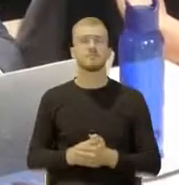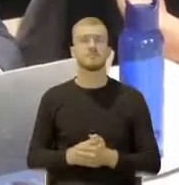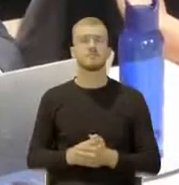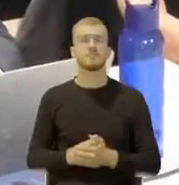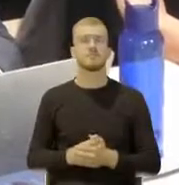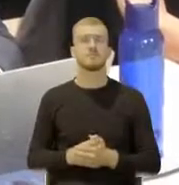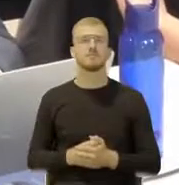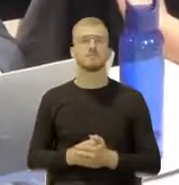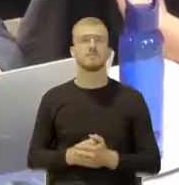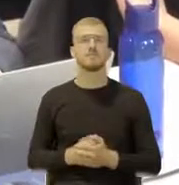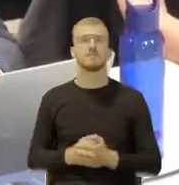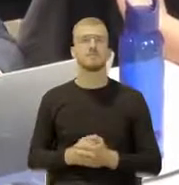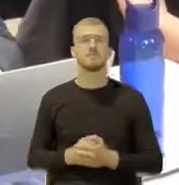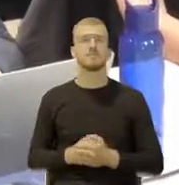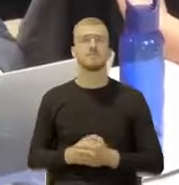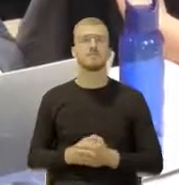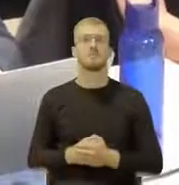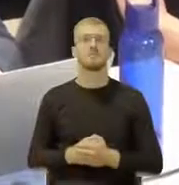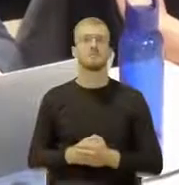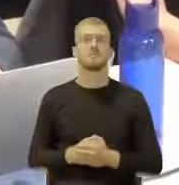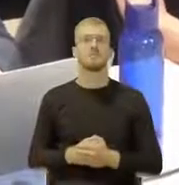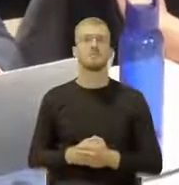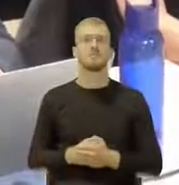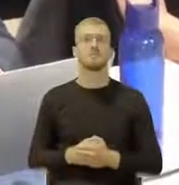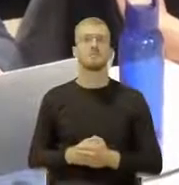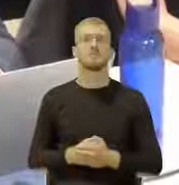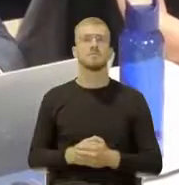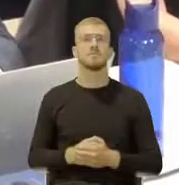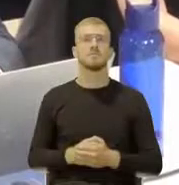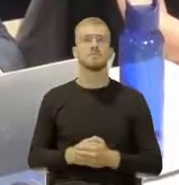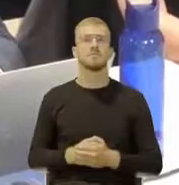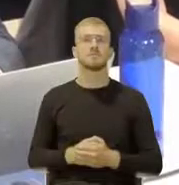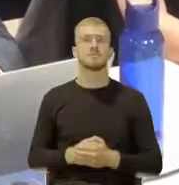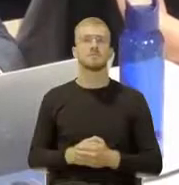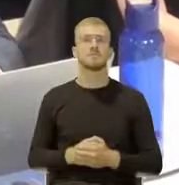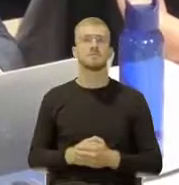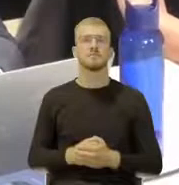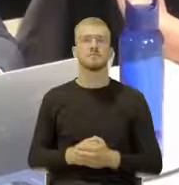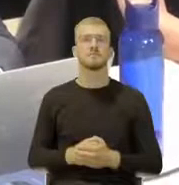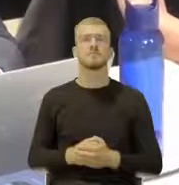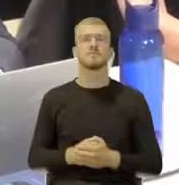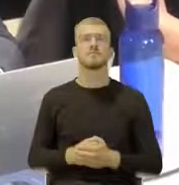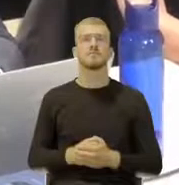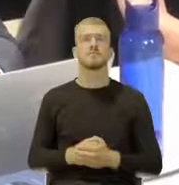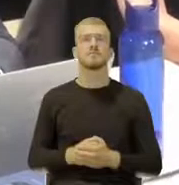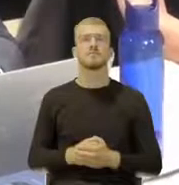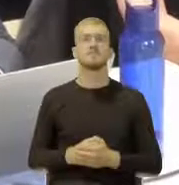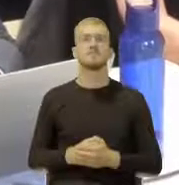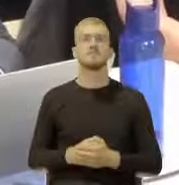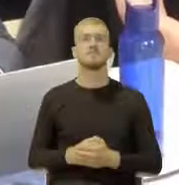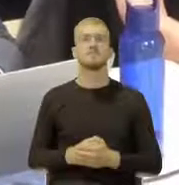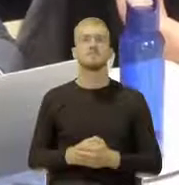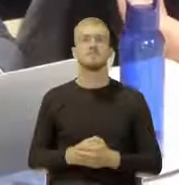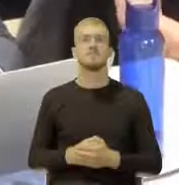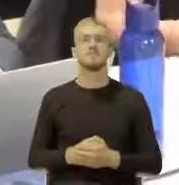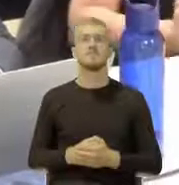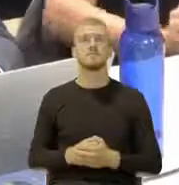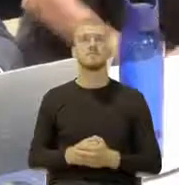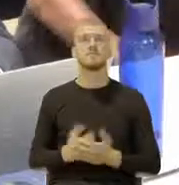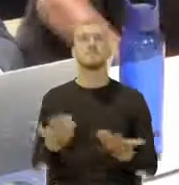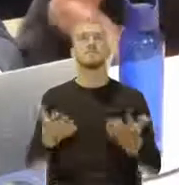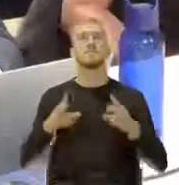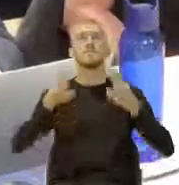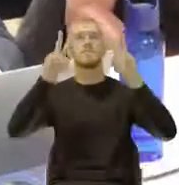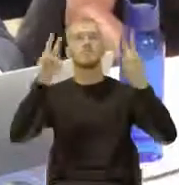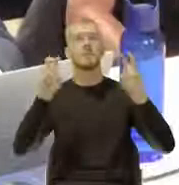factors, including marginalized populations, including women, people with disabilities, youth, LGBTQI